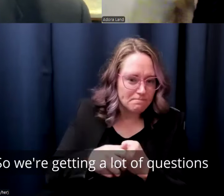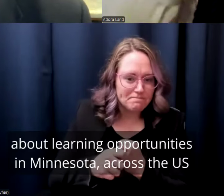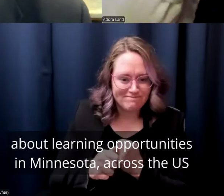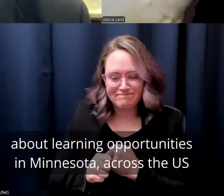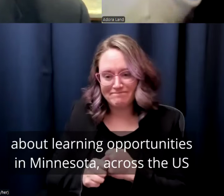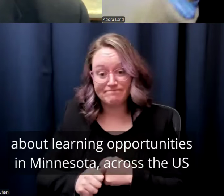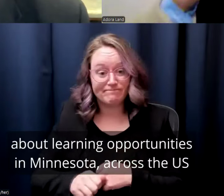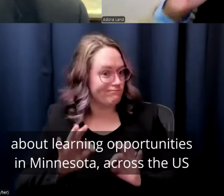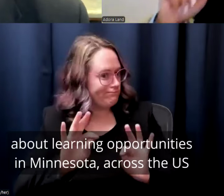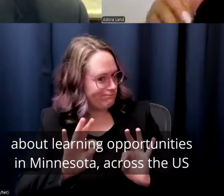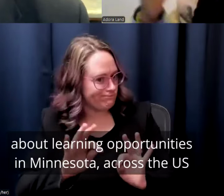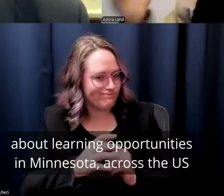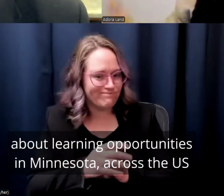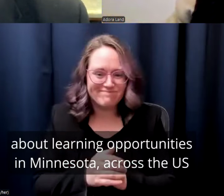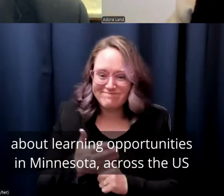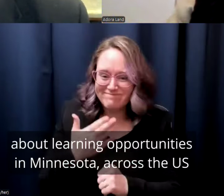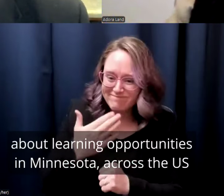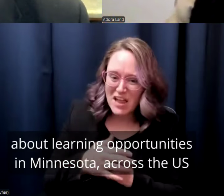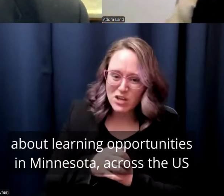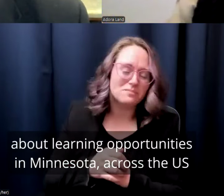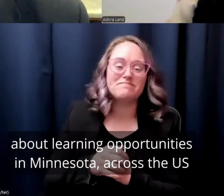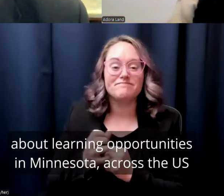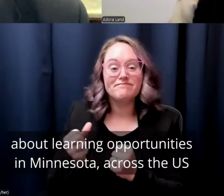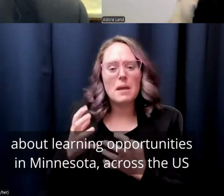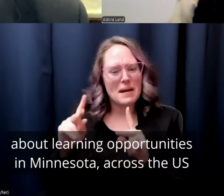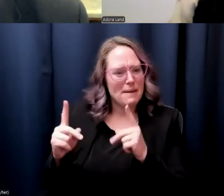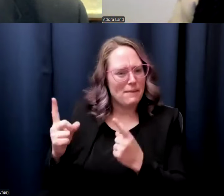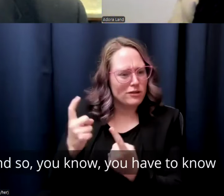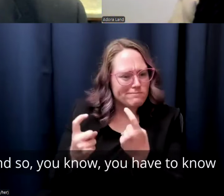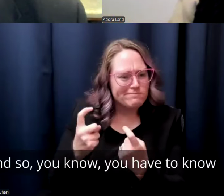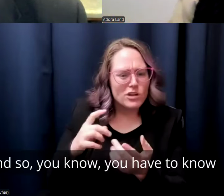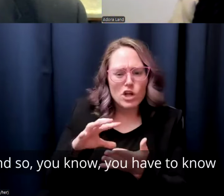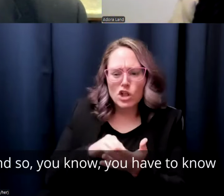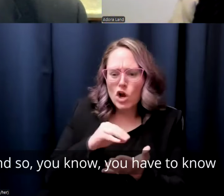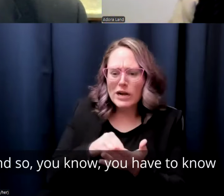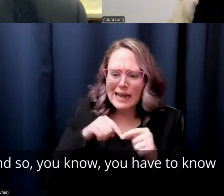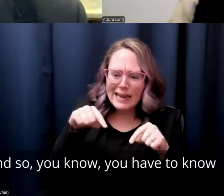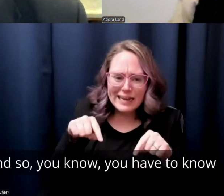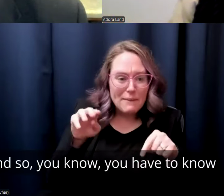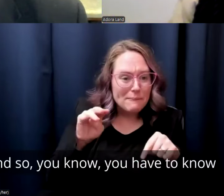questions about learning opportunities in Minnesota, across the US. And so,